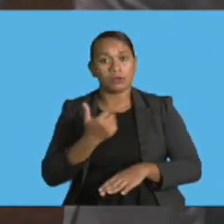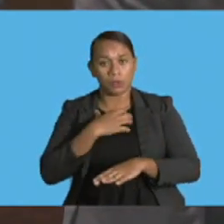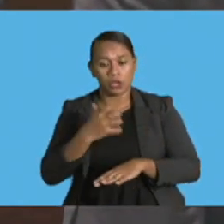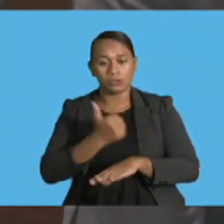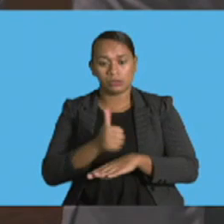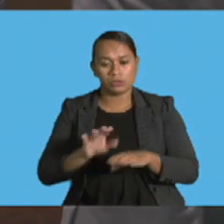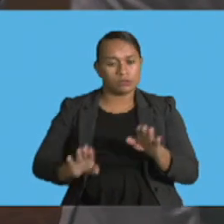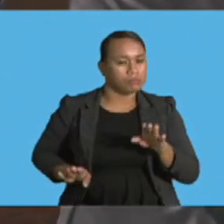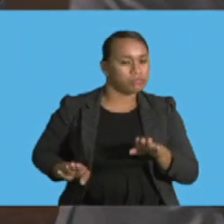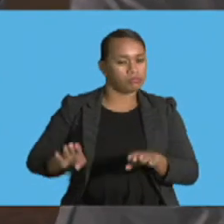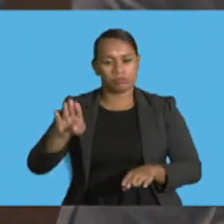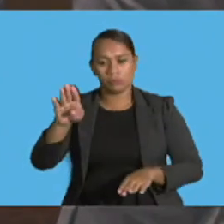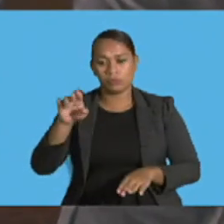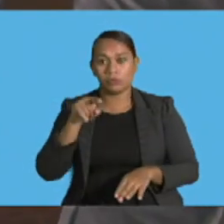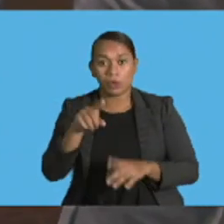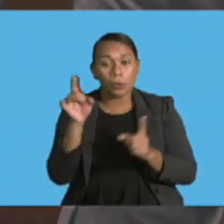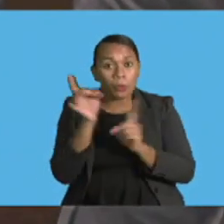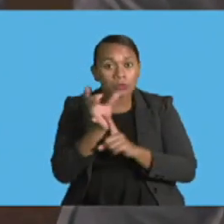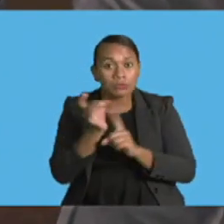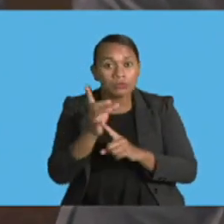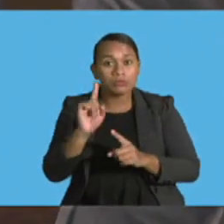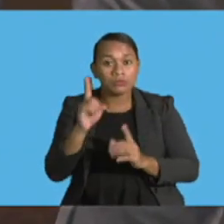recent national budget.